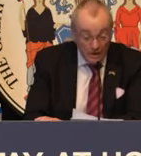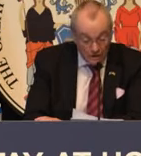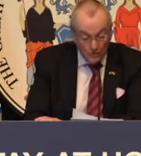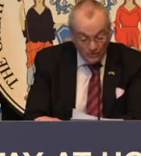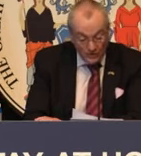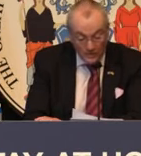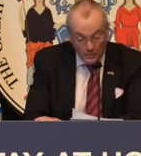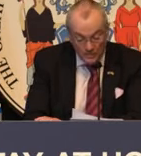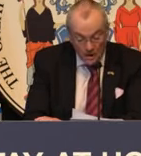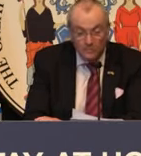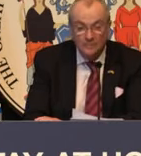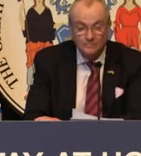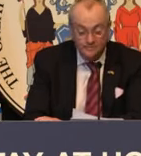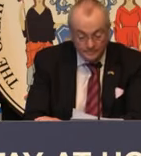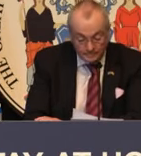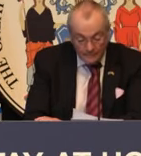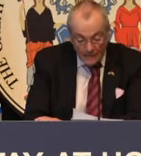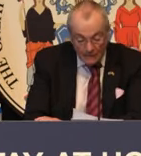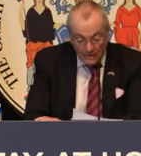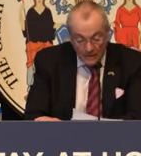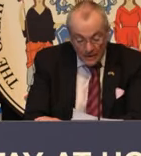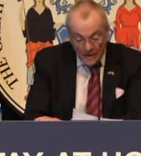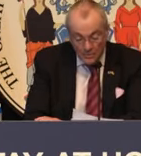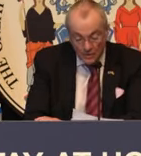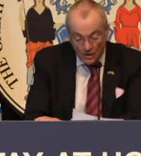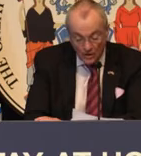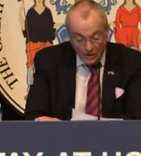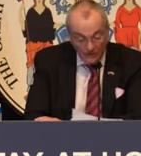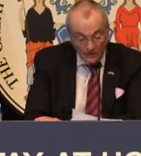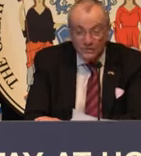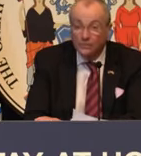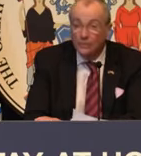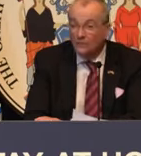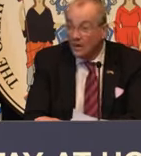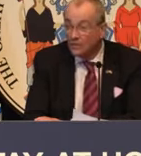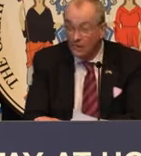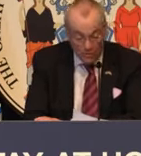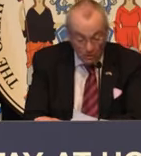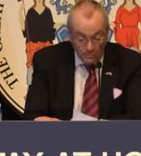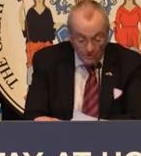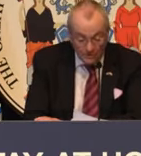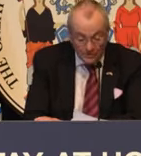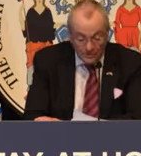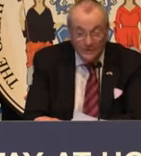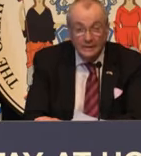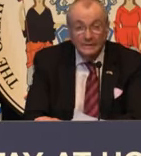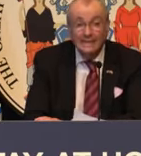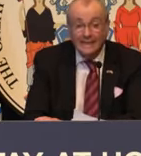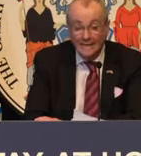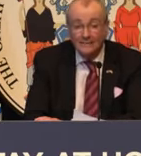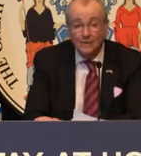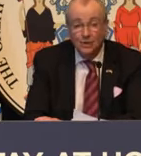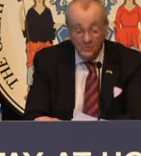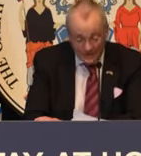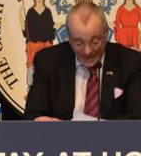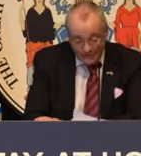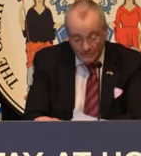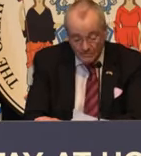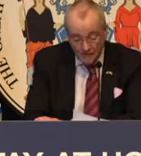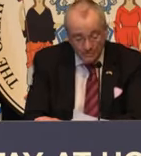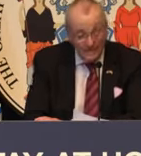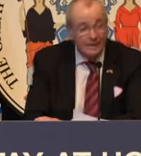and our lake shores rather, will be open. And as with all of our decisions, we followed our core principles that data